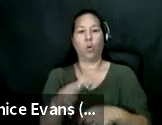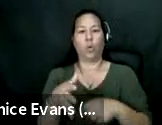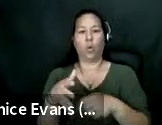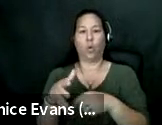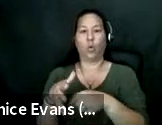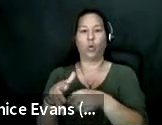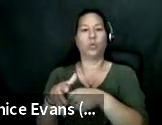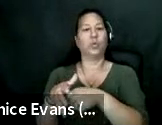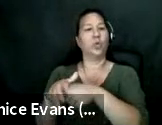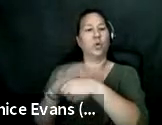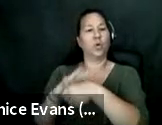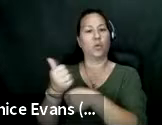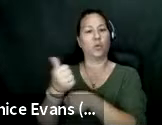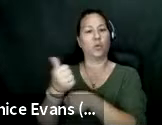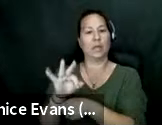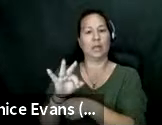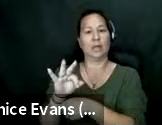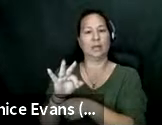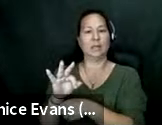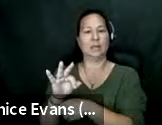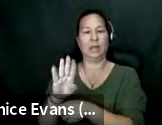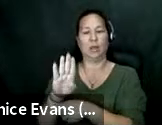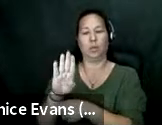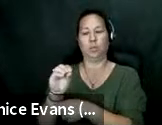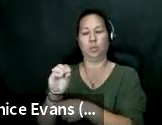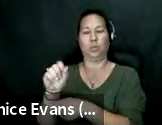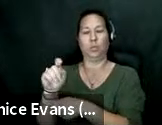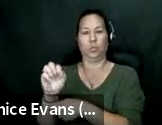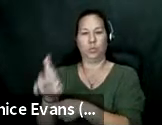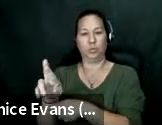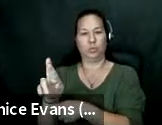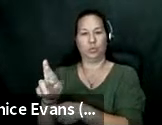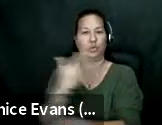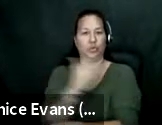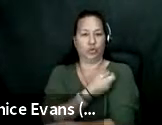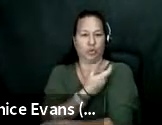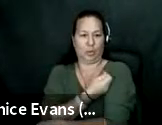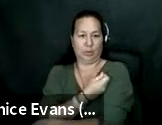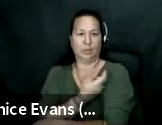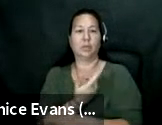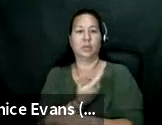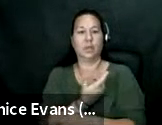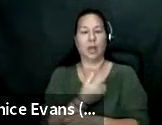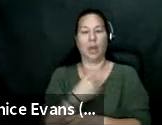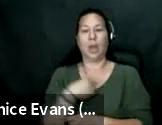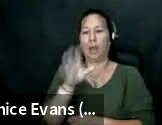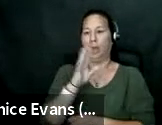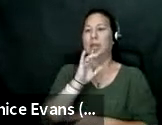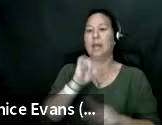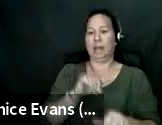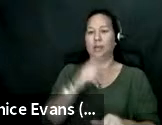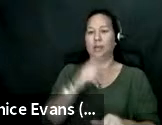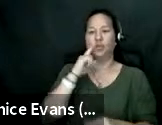booster shots? I think I can answer for both Alameda County and City of Berkeley on this. At this